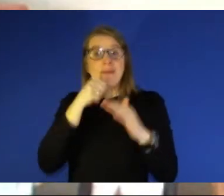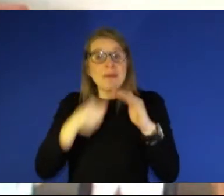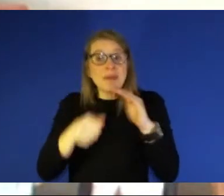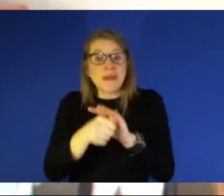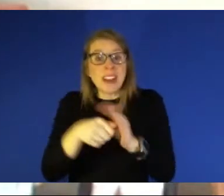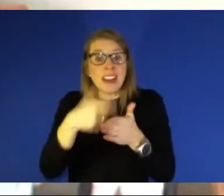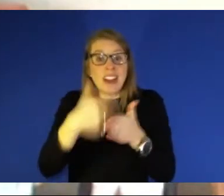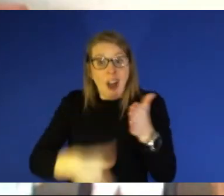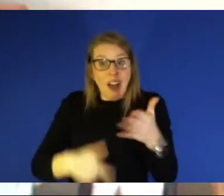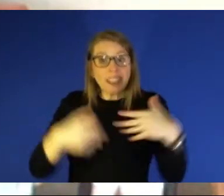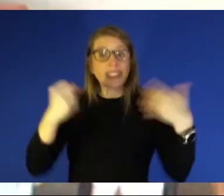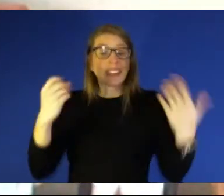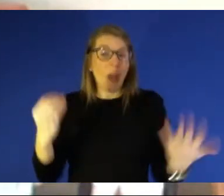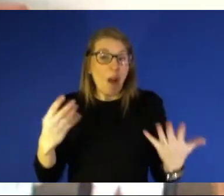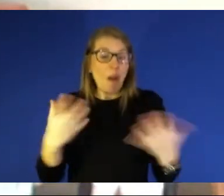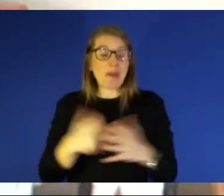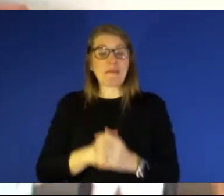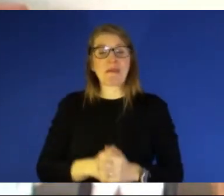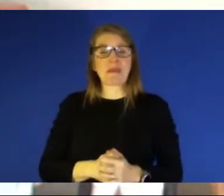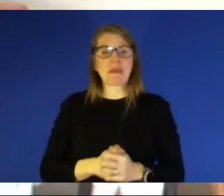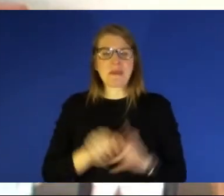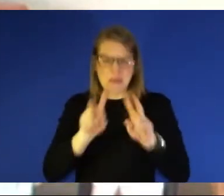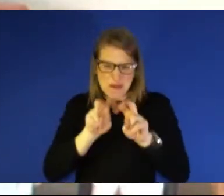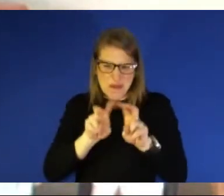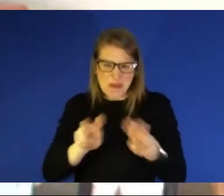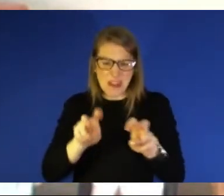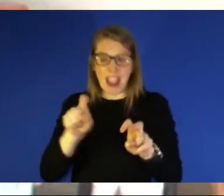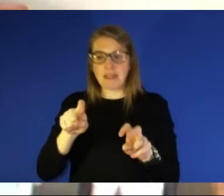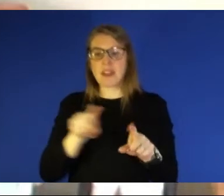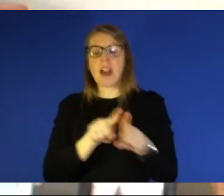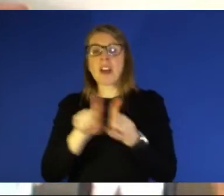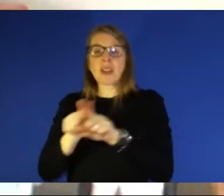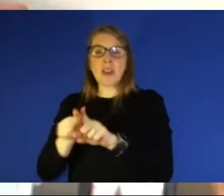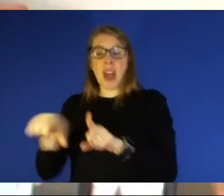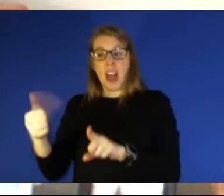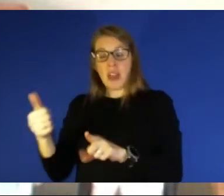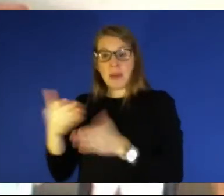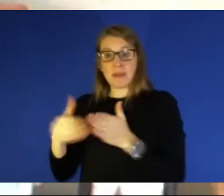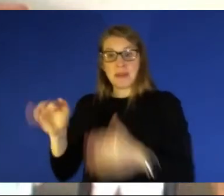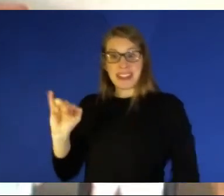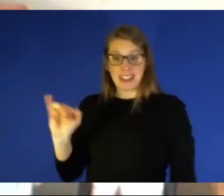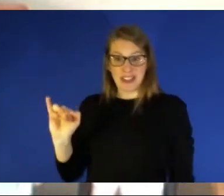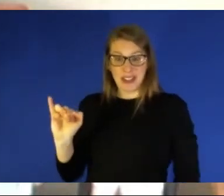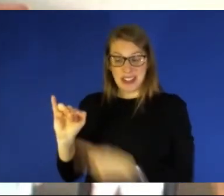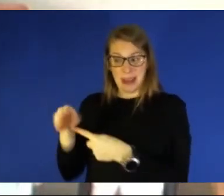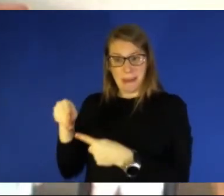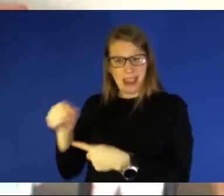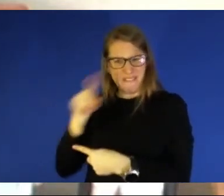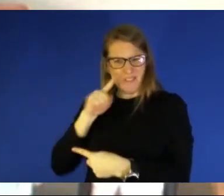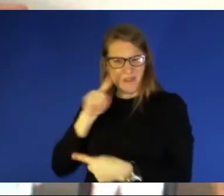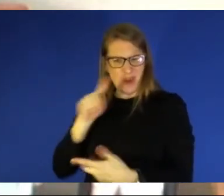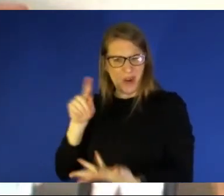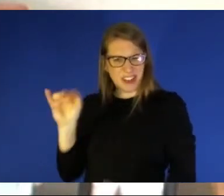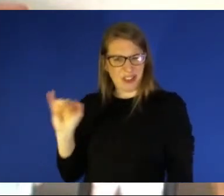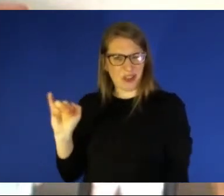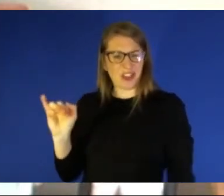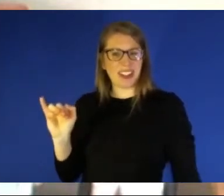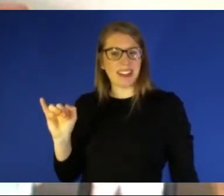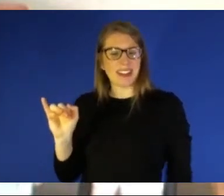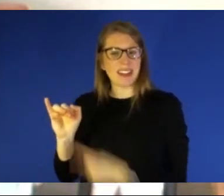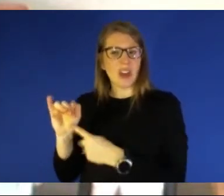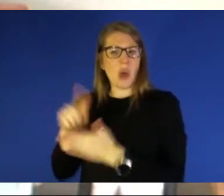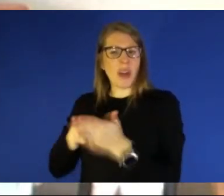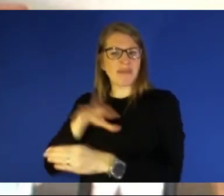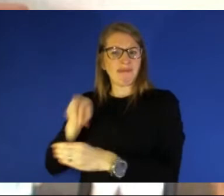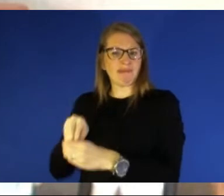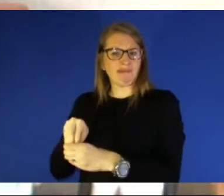we all find in there. And I think the other piece is insurance. Really understand, what are you paying for your insurance? Sometimes you can